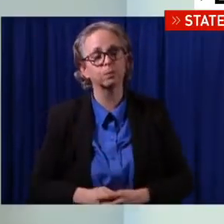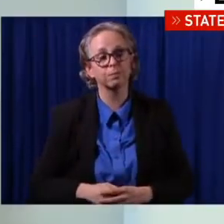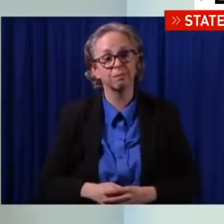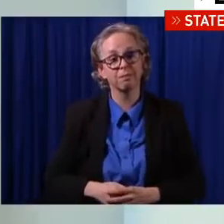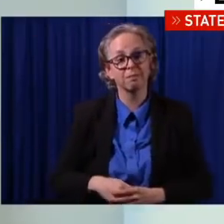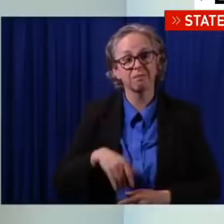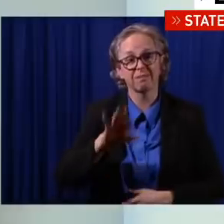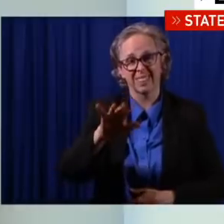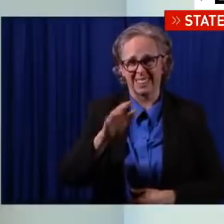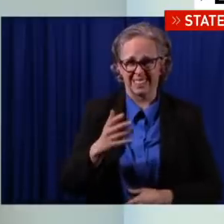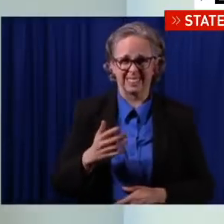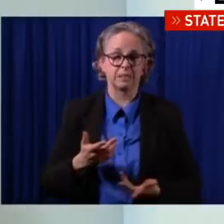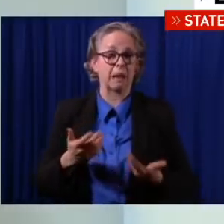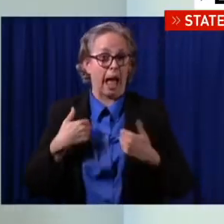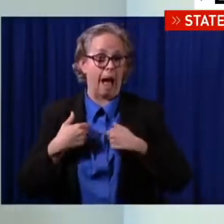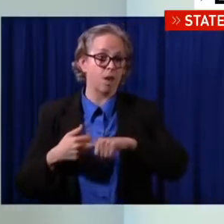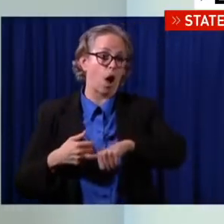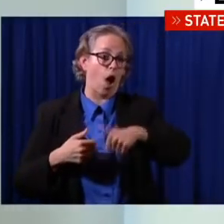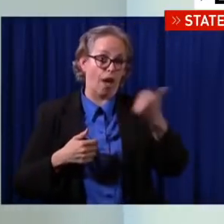website,